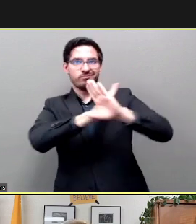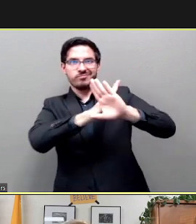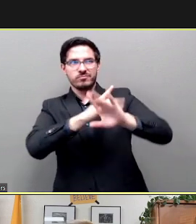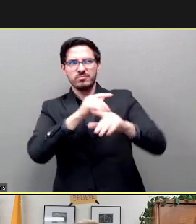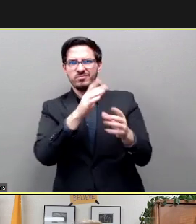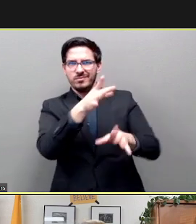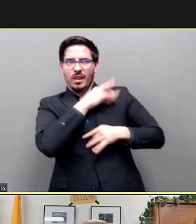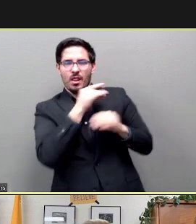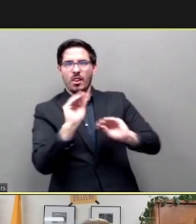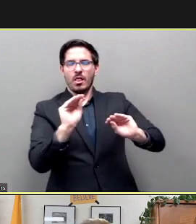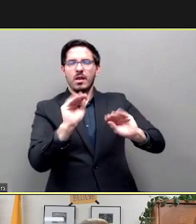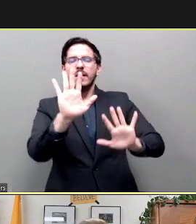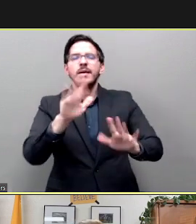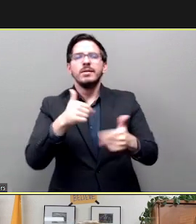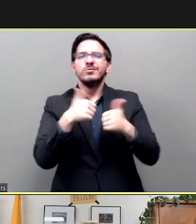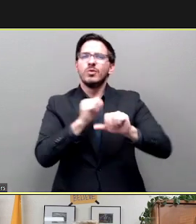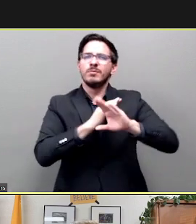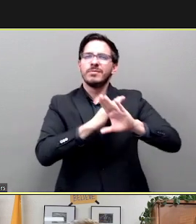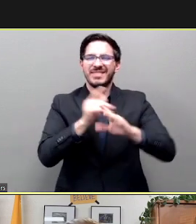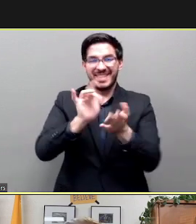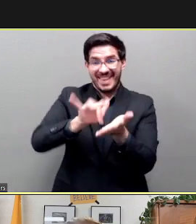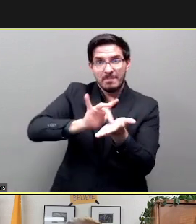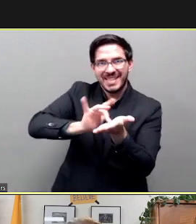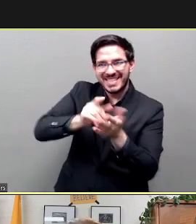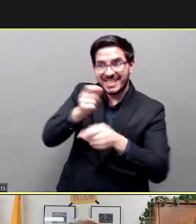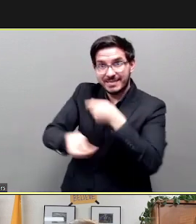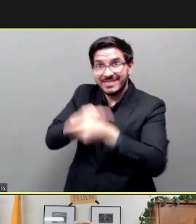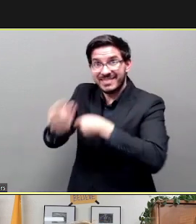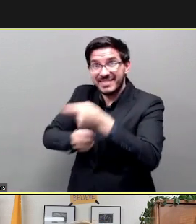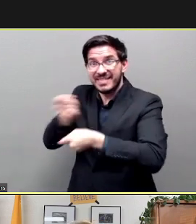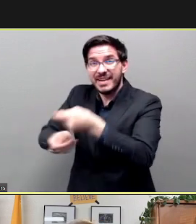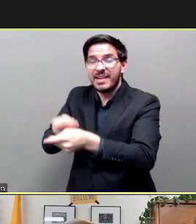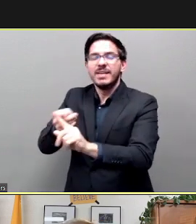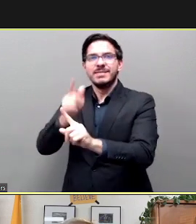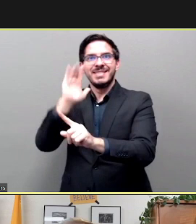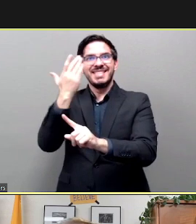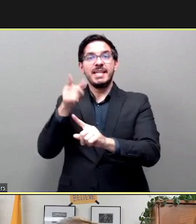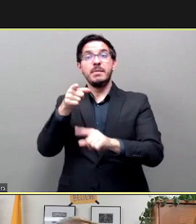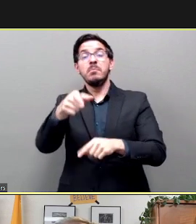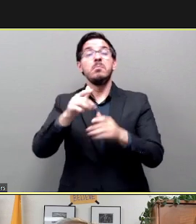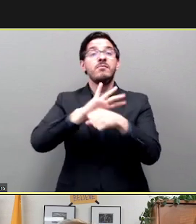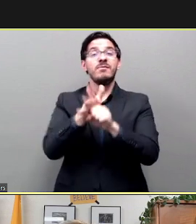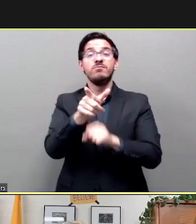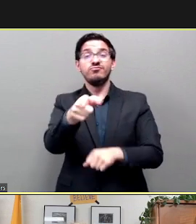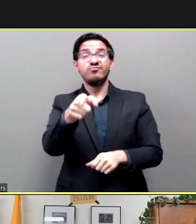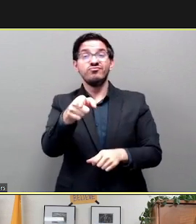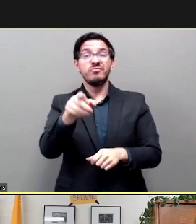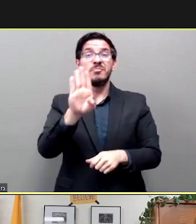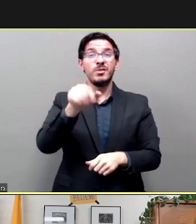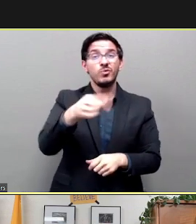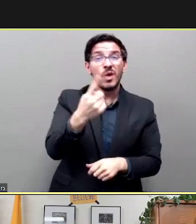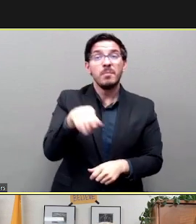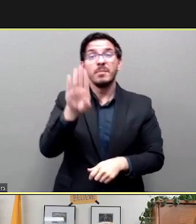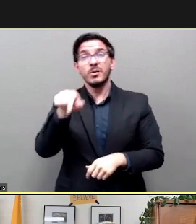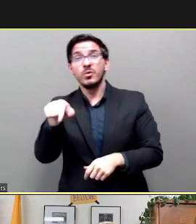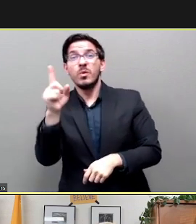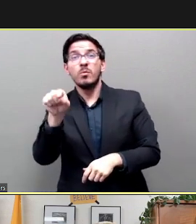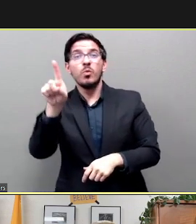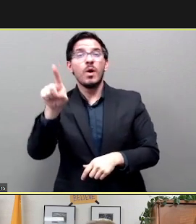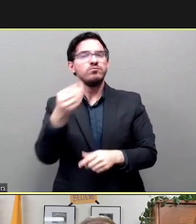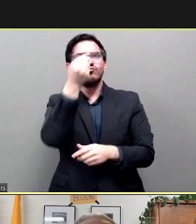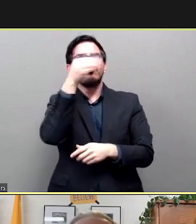immunosuppressed people, and bebtelovimab for treating infections. And so the state a couple weeks ago actually no